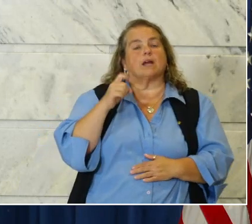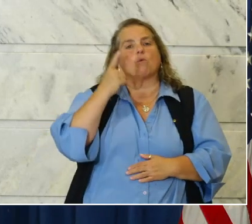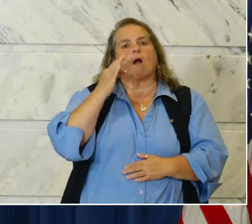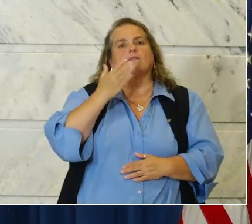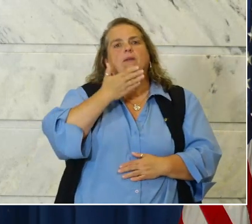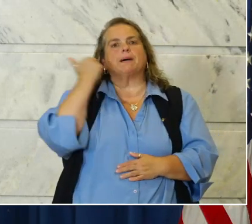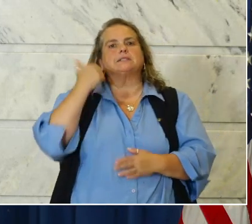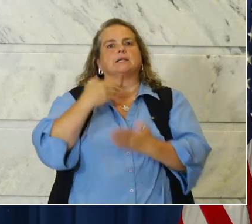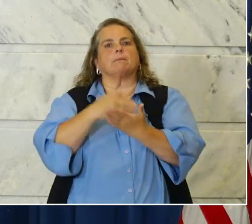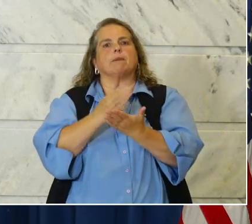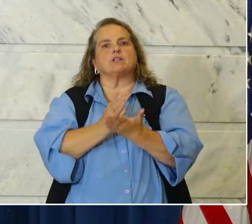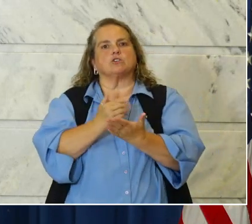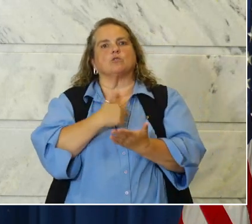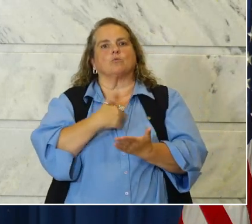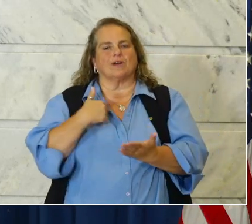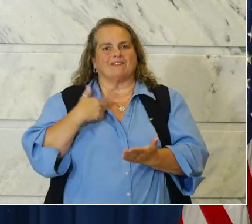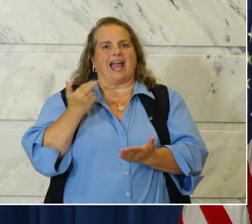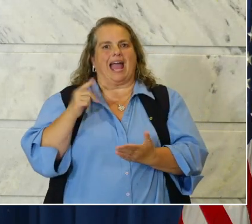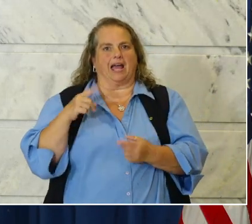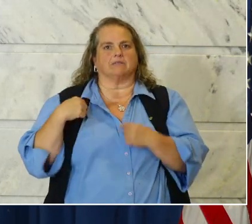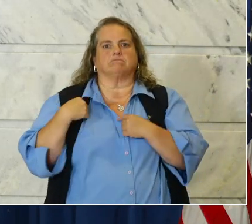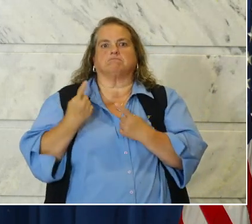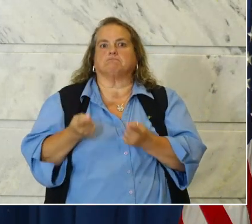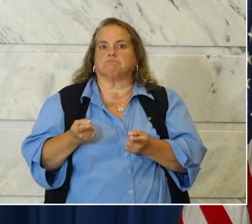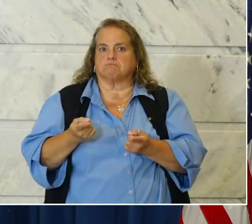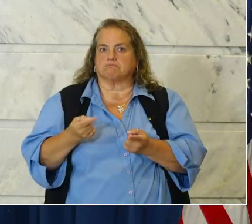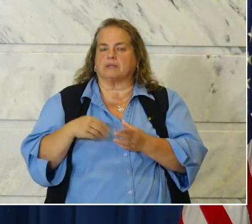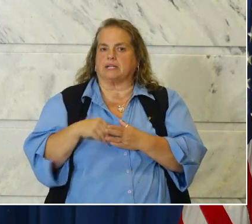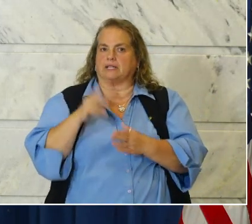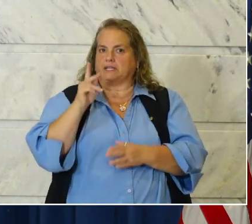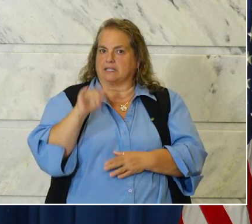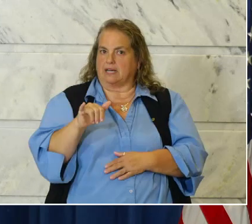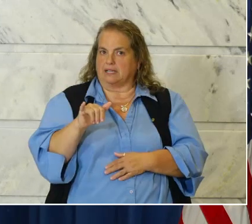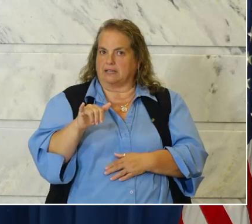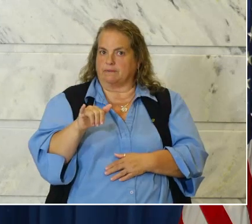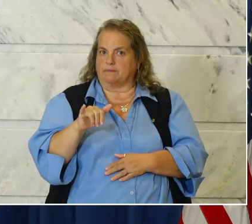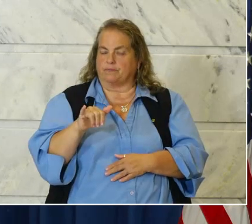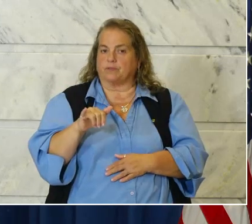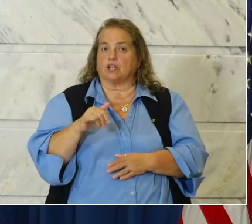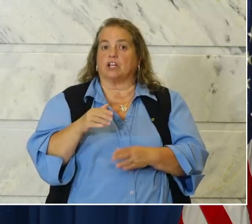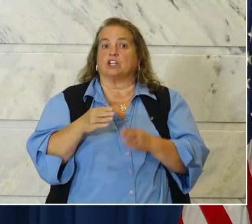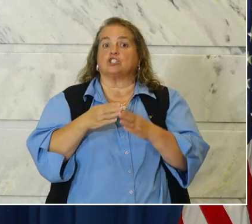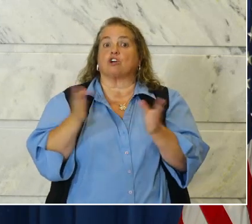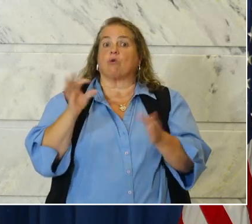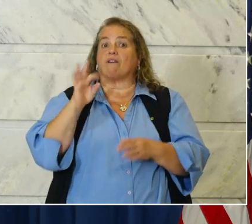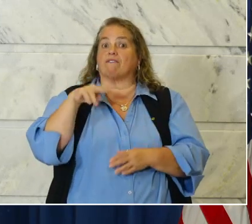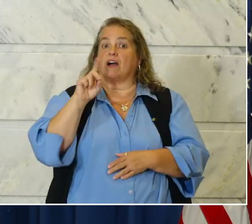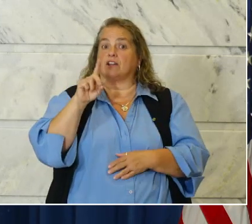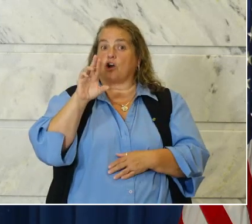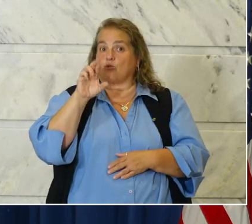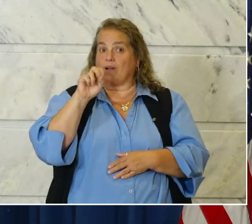of the better budgets we've actually had in a while here in Kentucky. General fund revenues.